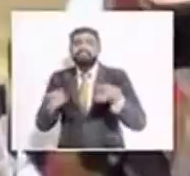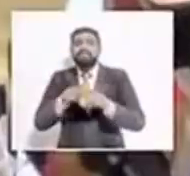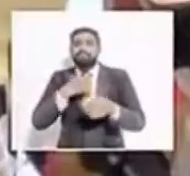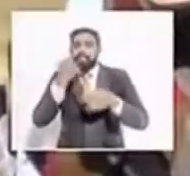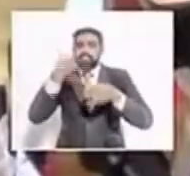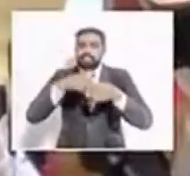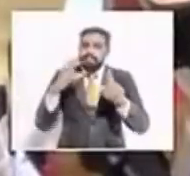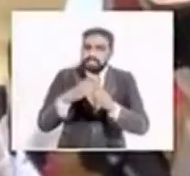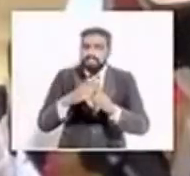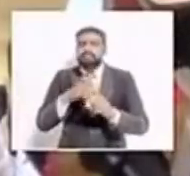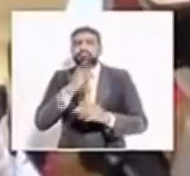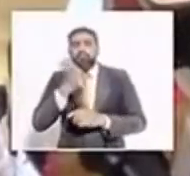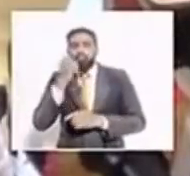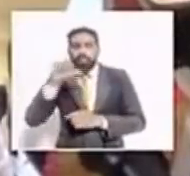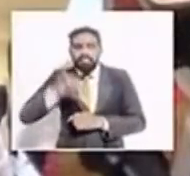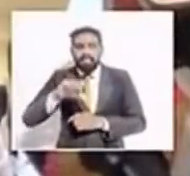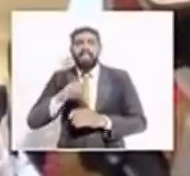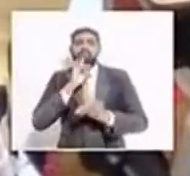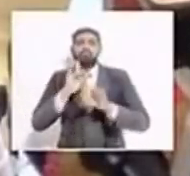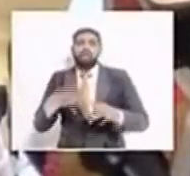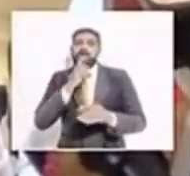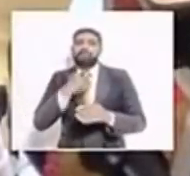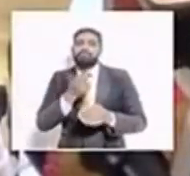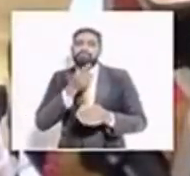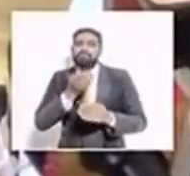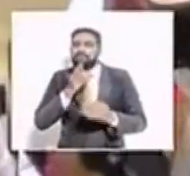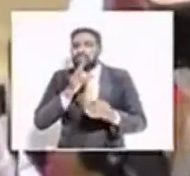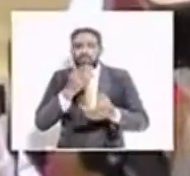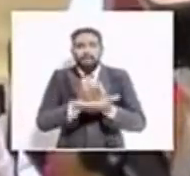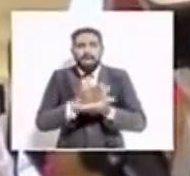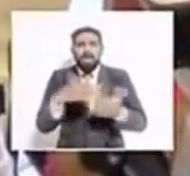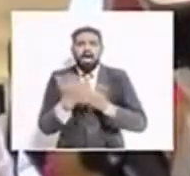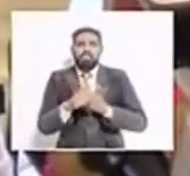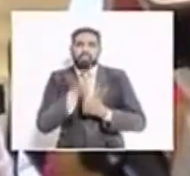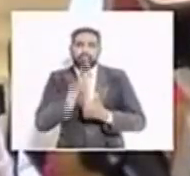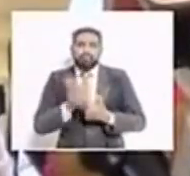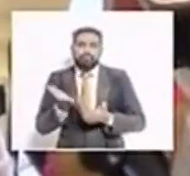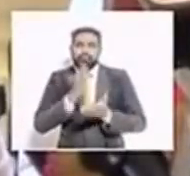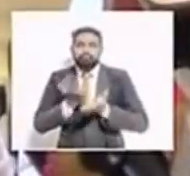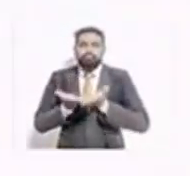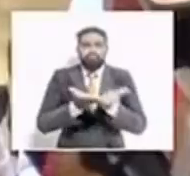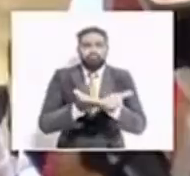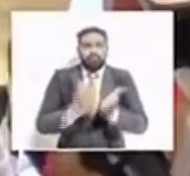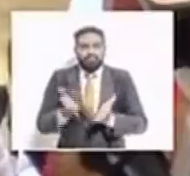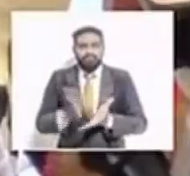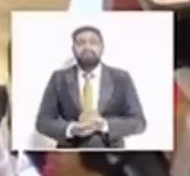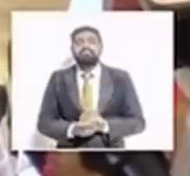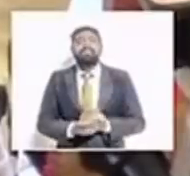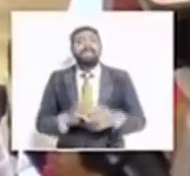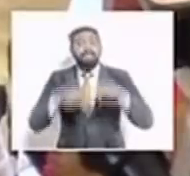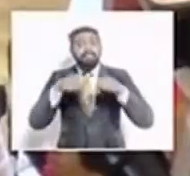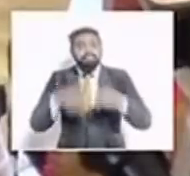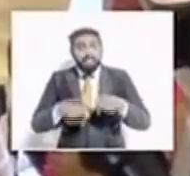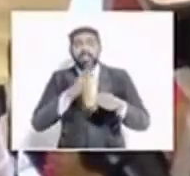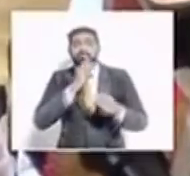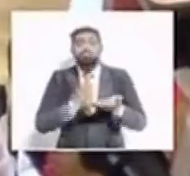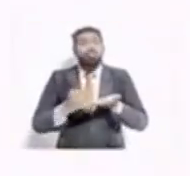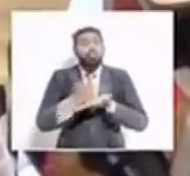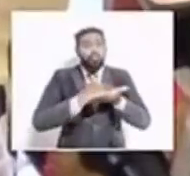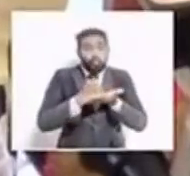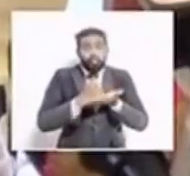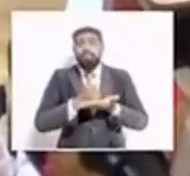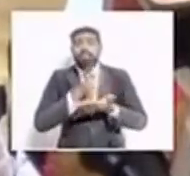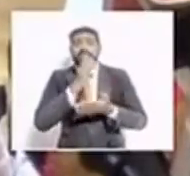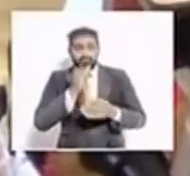is the biggest increase in the prices of bread in Sri Lankan history. The amount we added to the final price is justifiable compared to the price increases